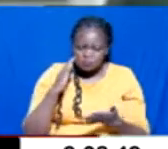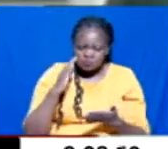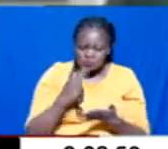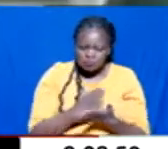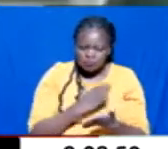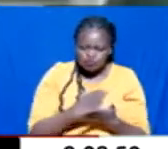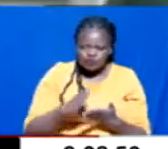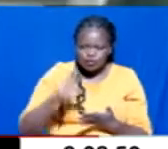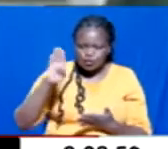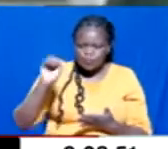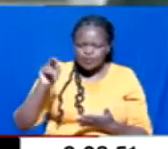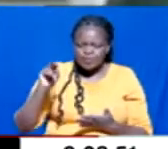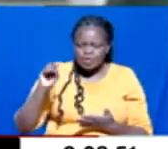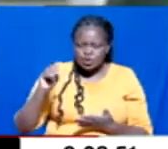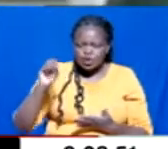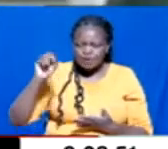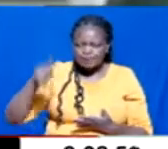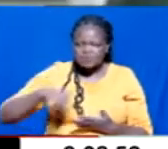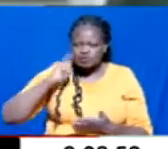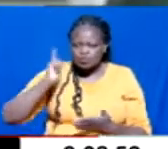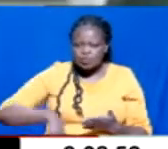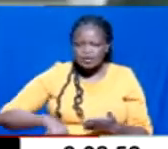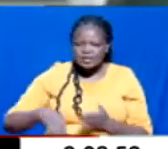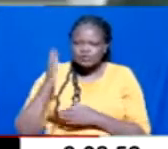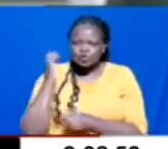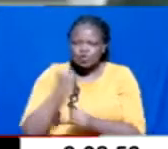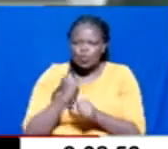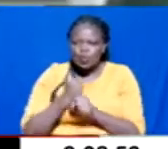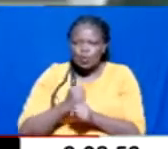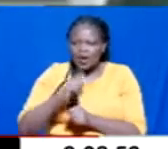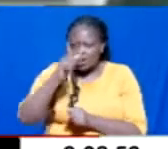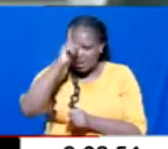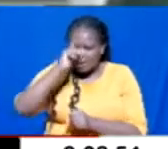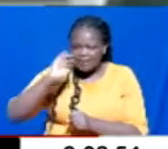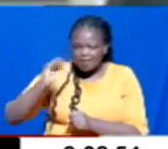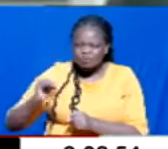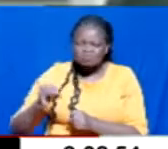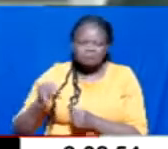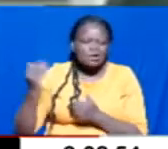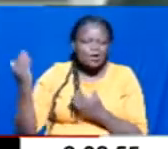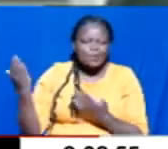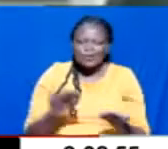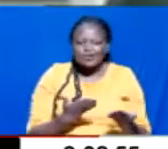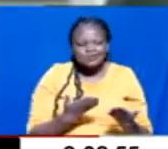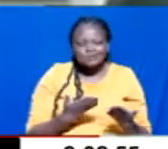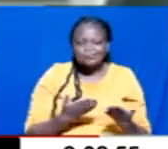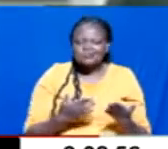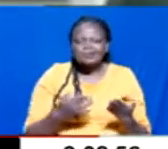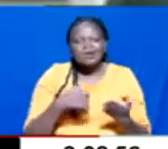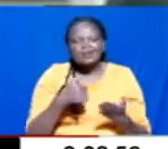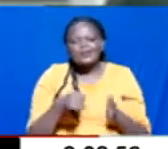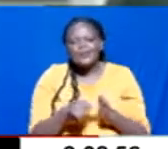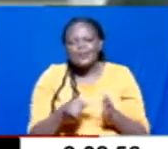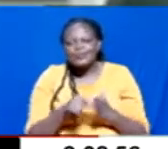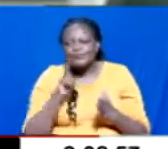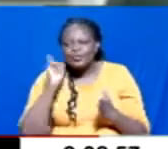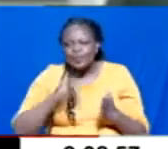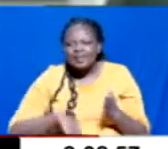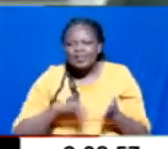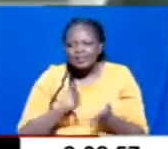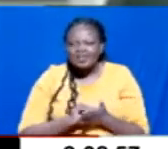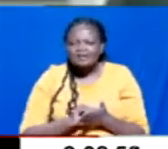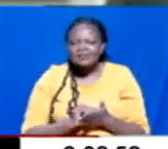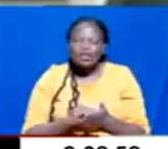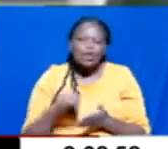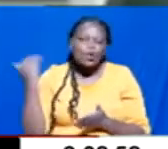now claim the ongoing security operation in Laikipia County has created another crisis. The leaders say that bandits who